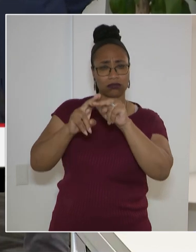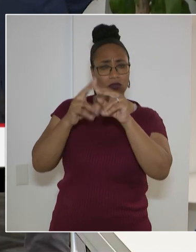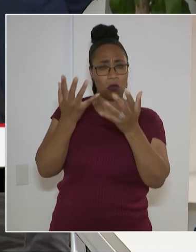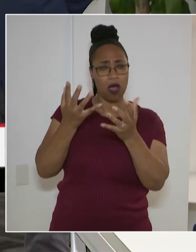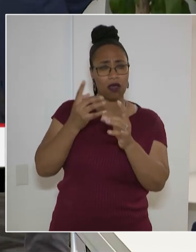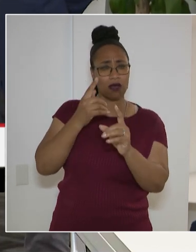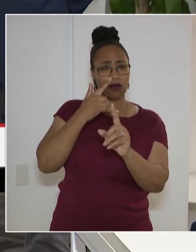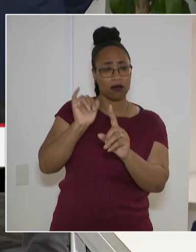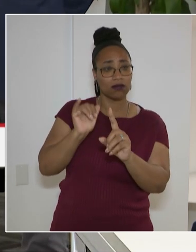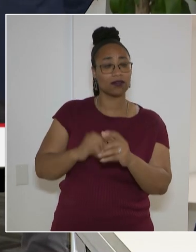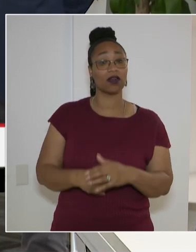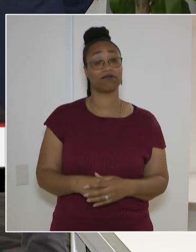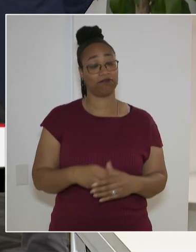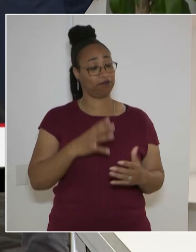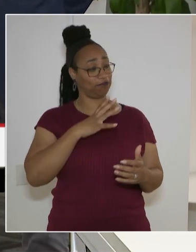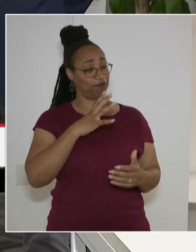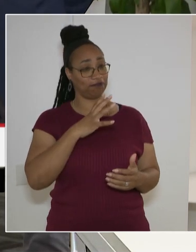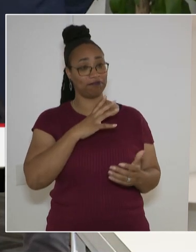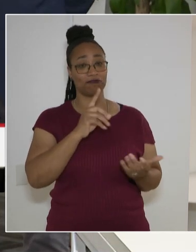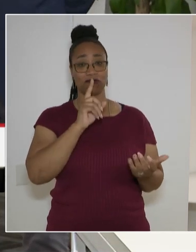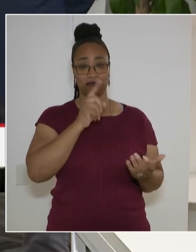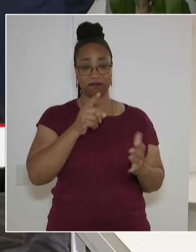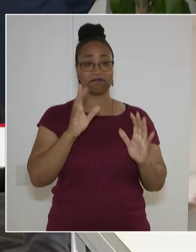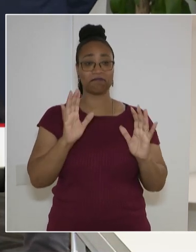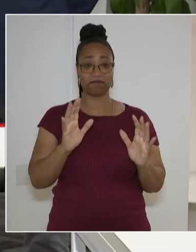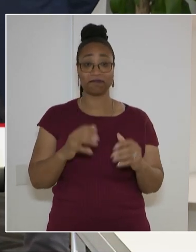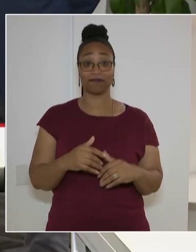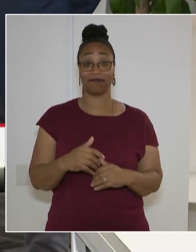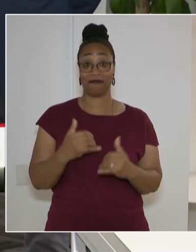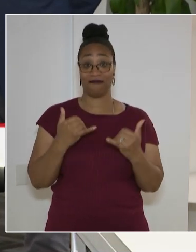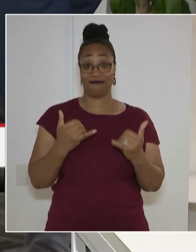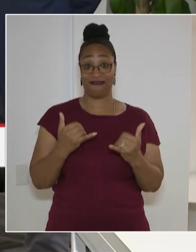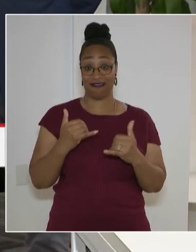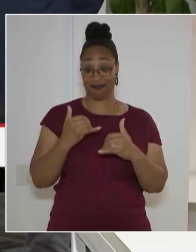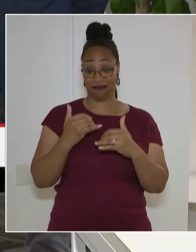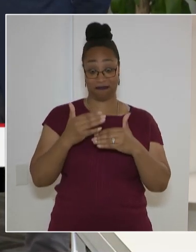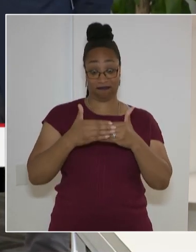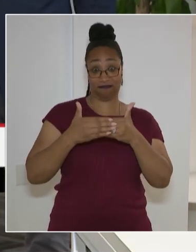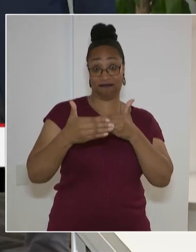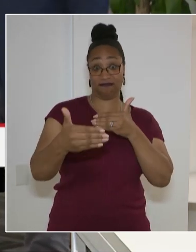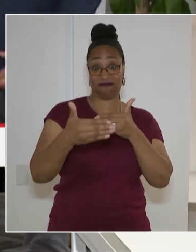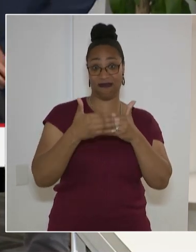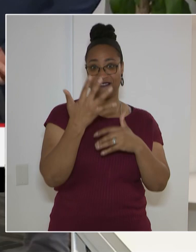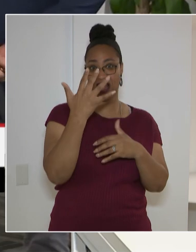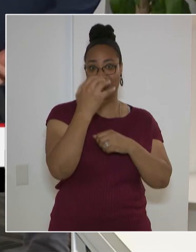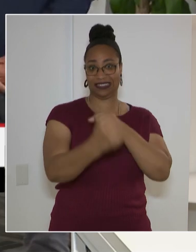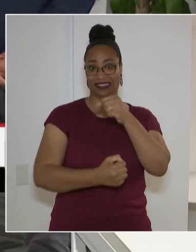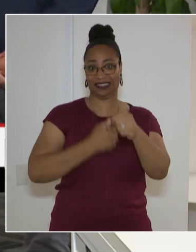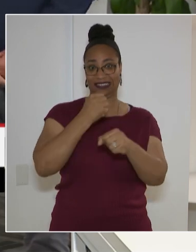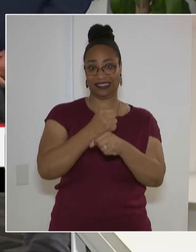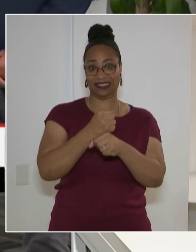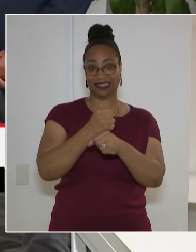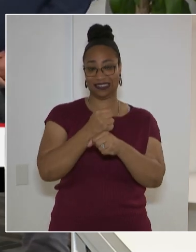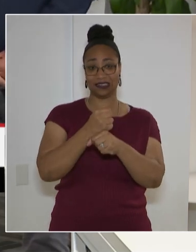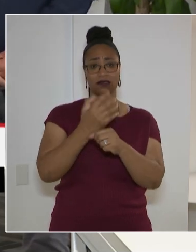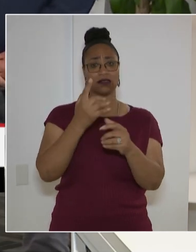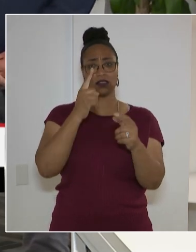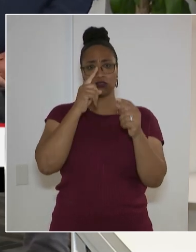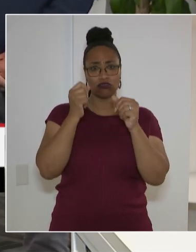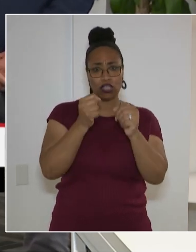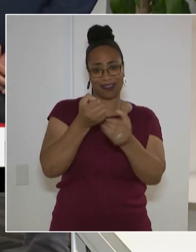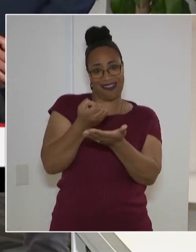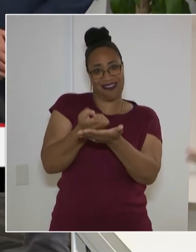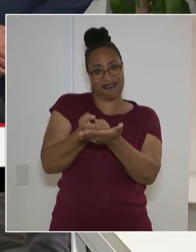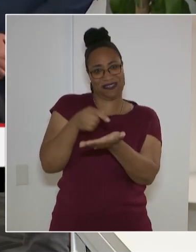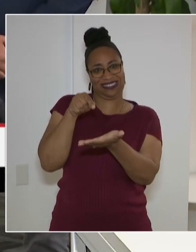5-year economic development strategy, and I guess we're a little bit more than a year in it. So the first thing I'll tell you is we have